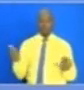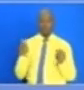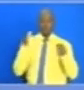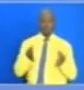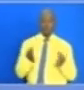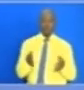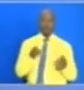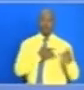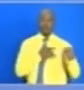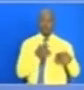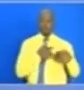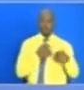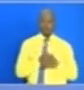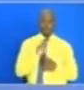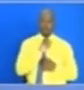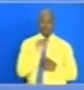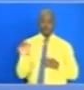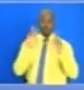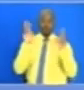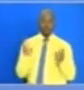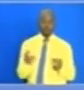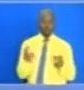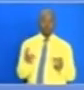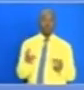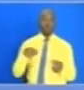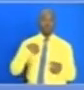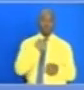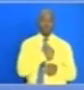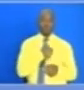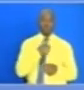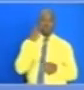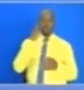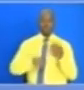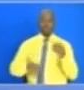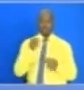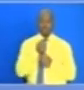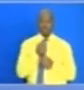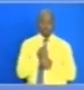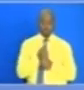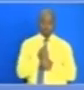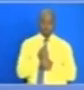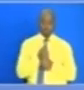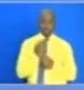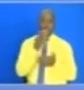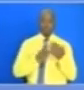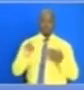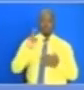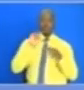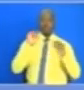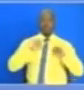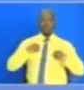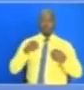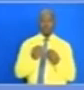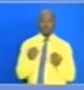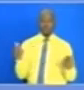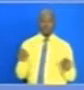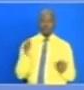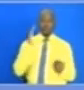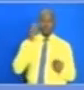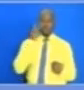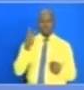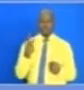your concern. These are matters that we will have to see what we can do. And some of the possible solutions will be to